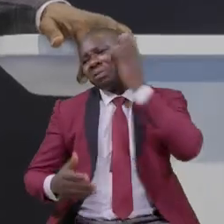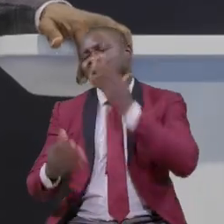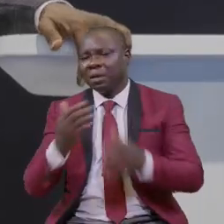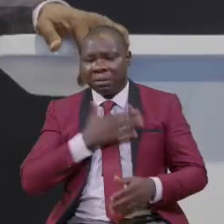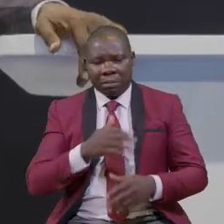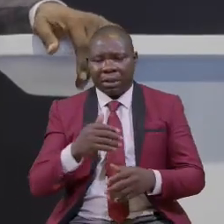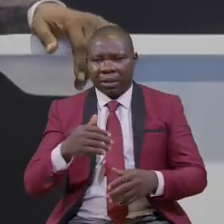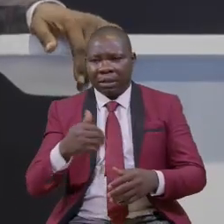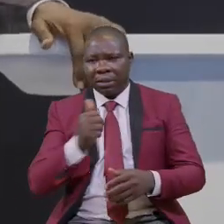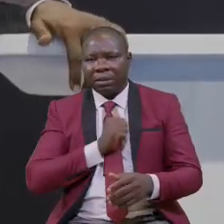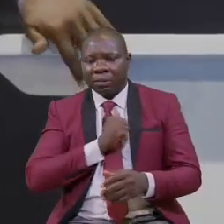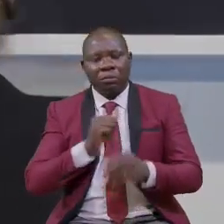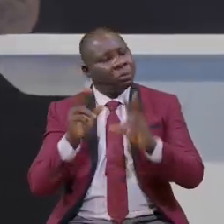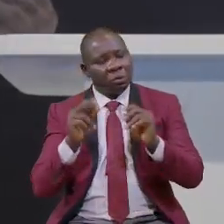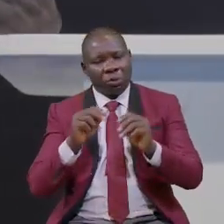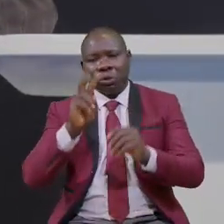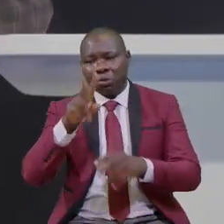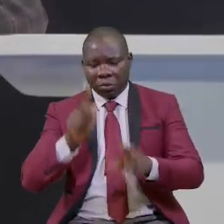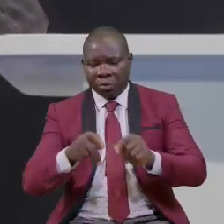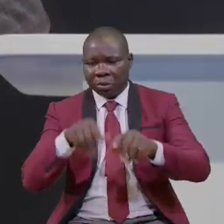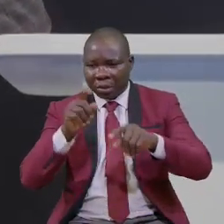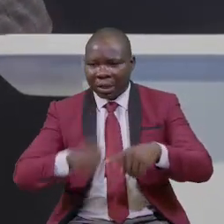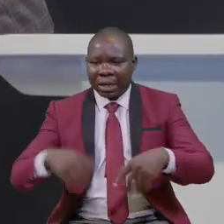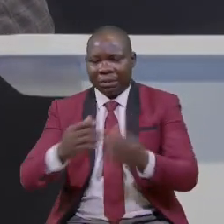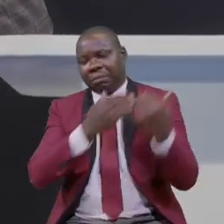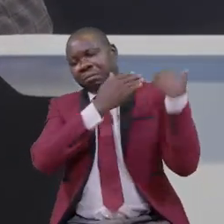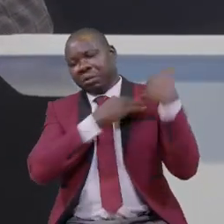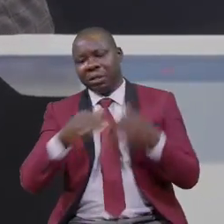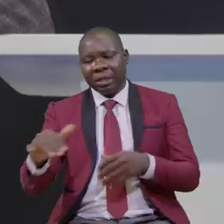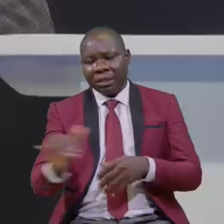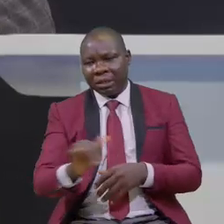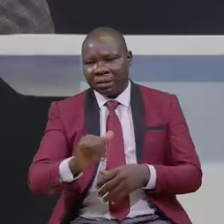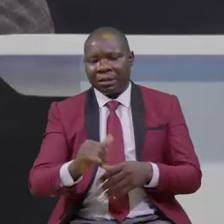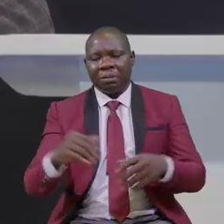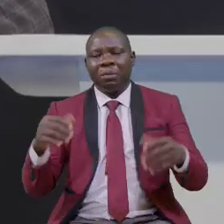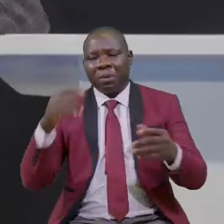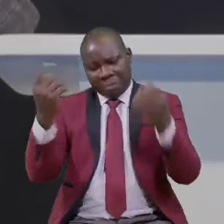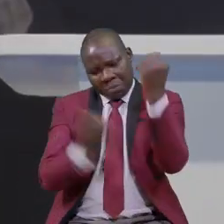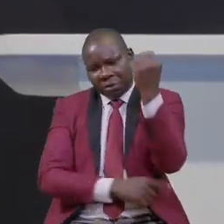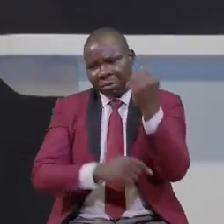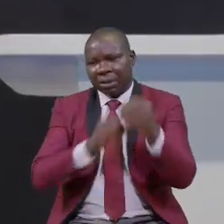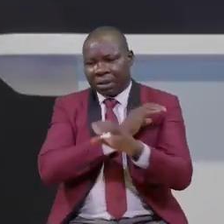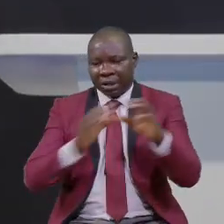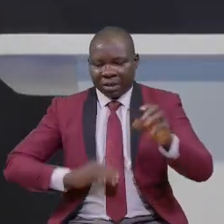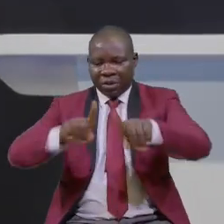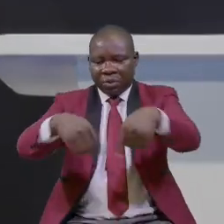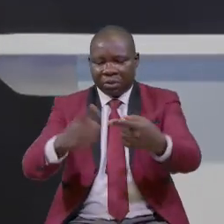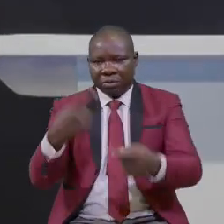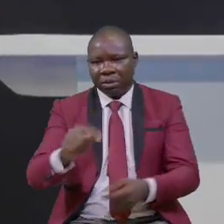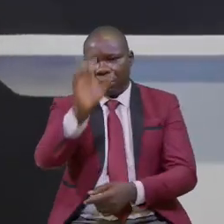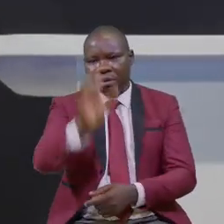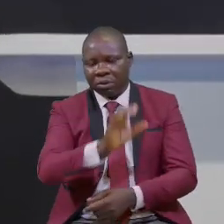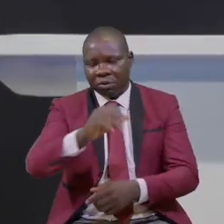same punishment. Christ went to the cross and he suffered for you. And he bore